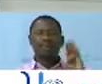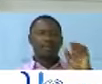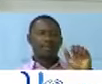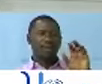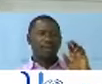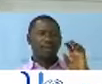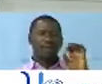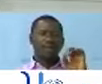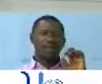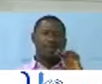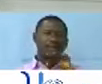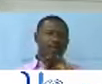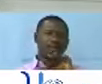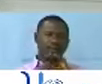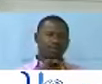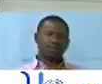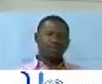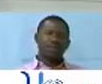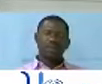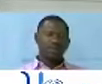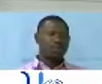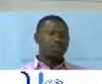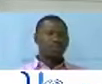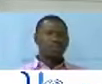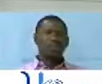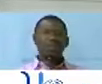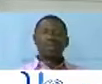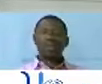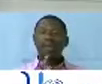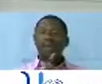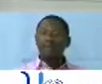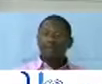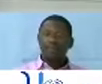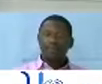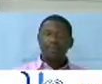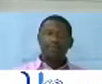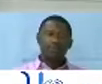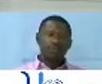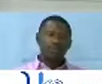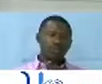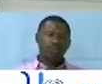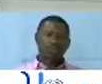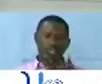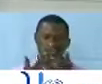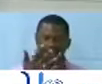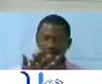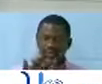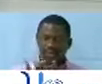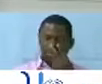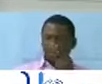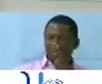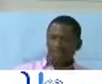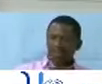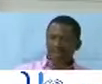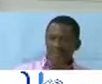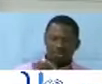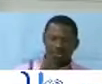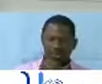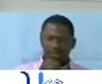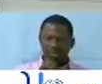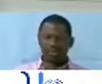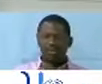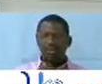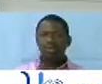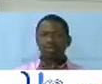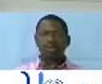Also, you cannot blame, unless if you go to mile two and see the state of mile two and you are on the other